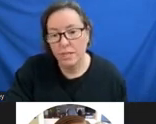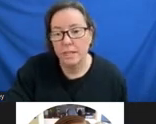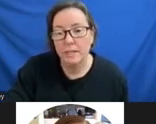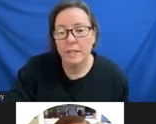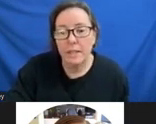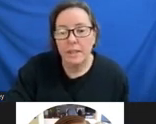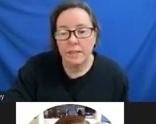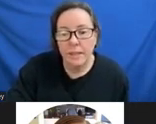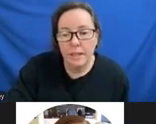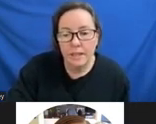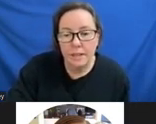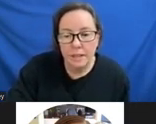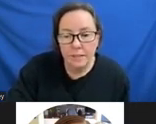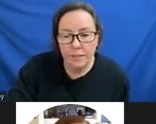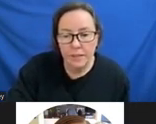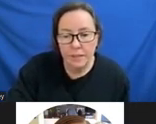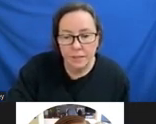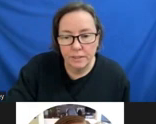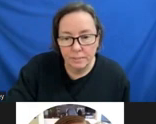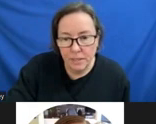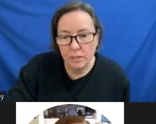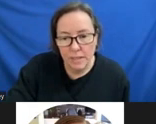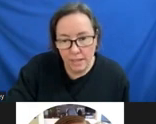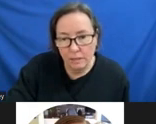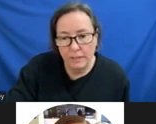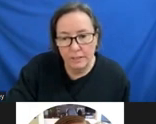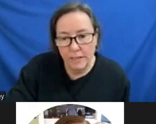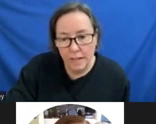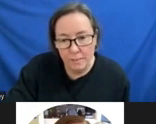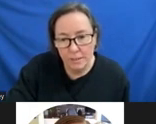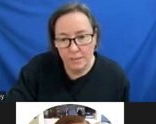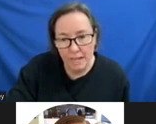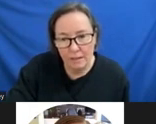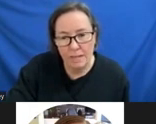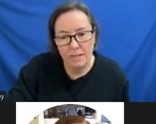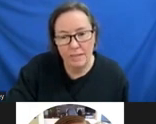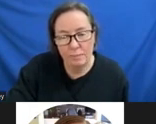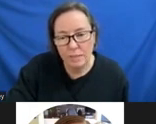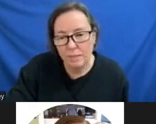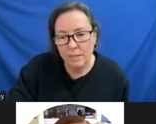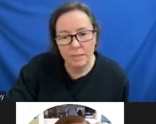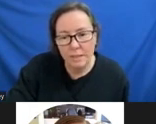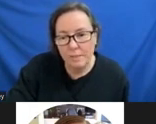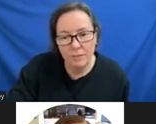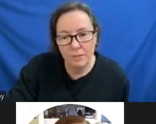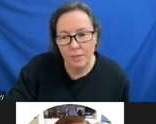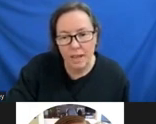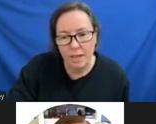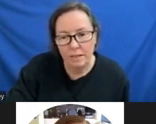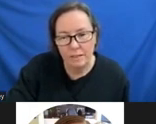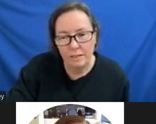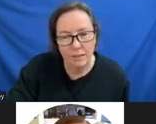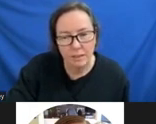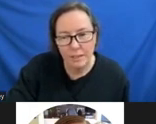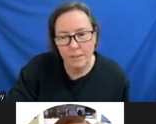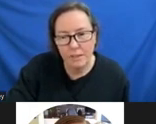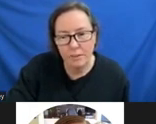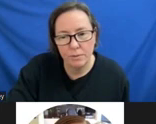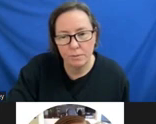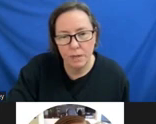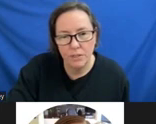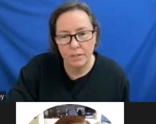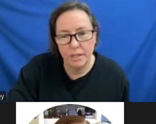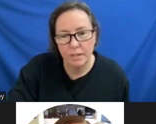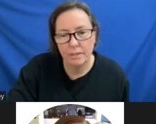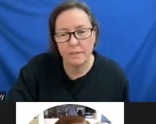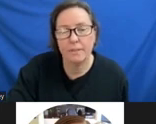I understand, then if there's a special account, like an ABLE account, what's the limit for that? Like, is there a limit?